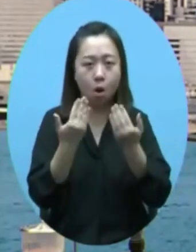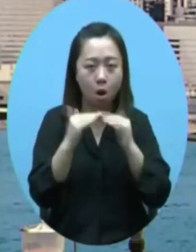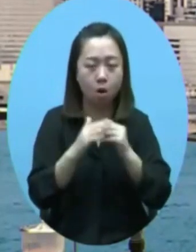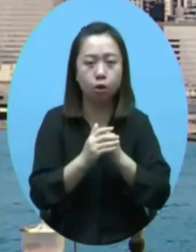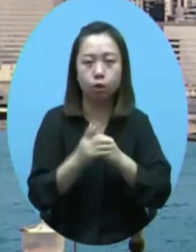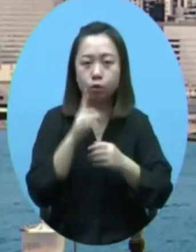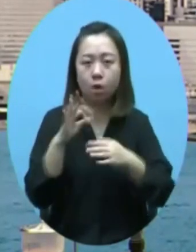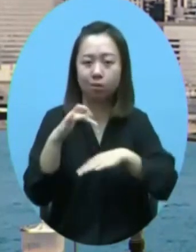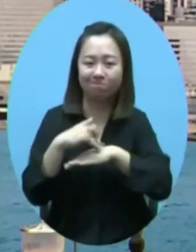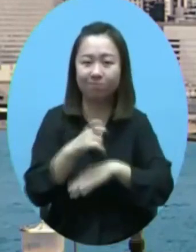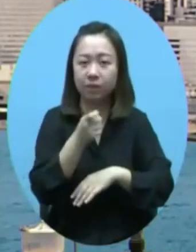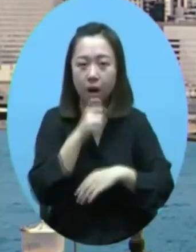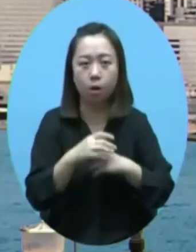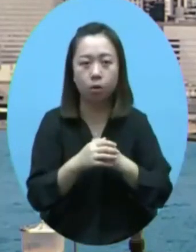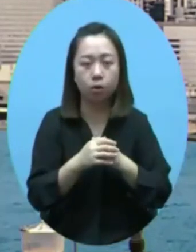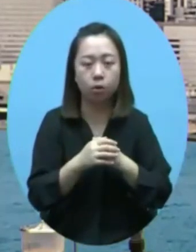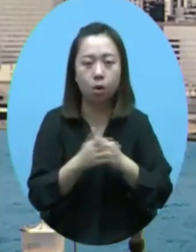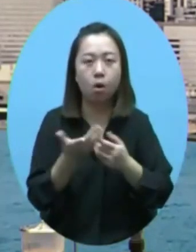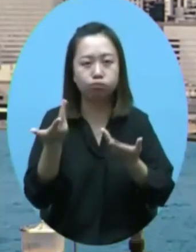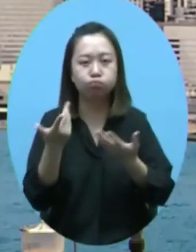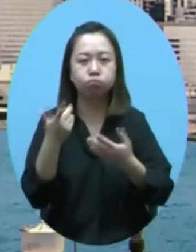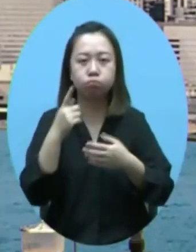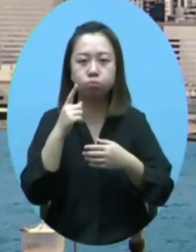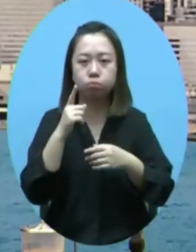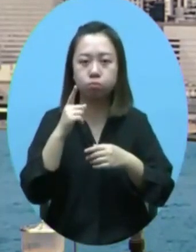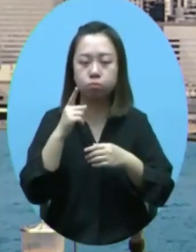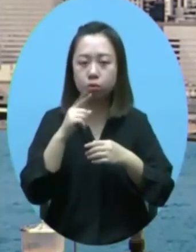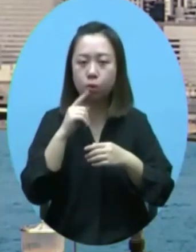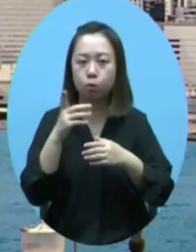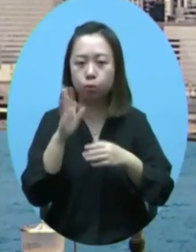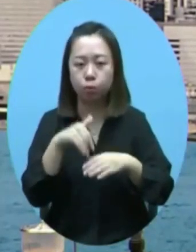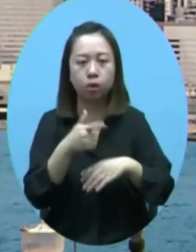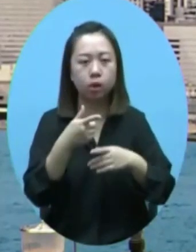cases. As for the close contacts, schools with close contacts,